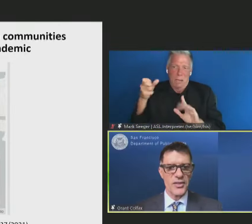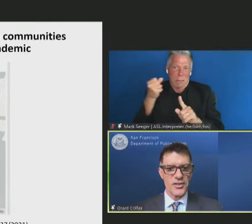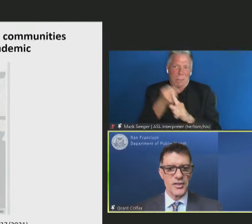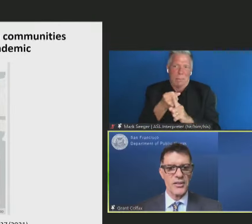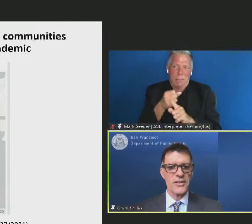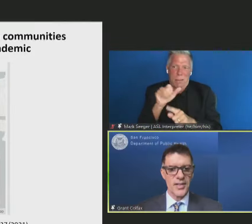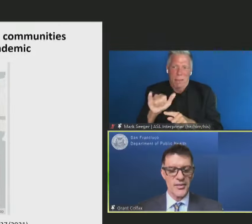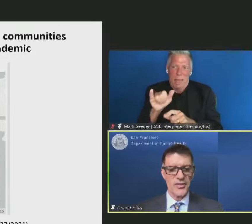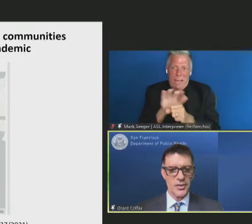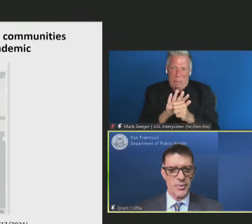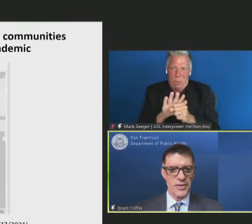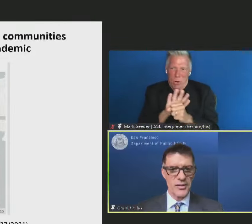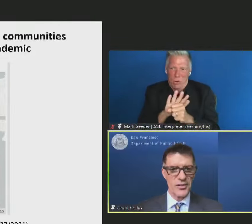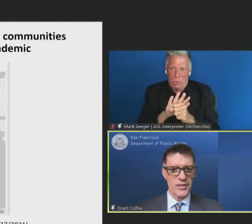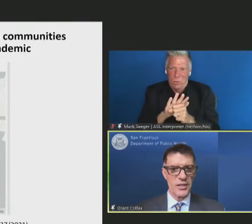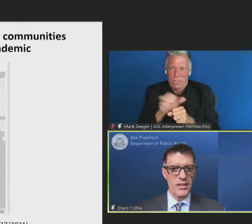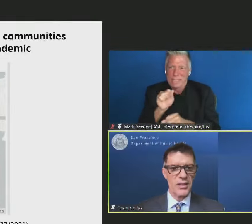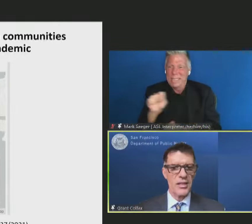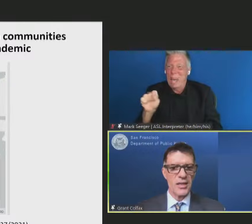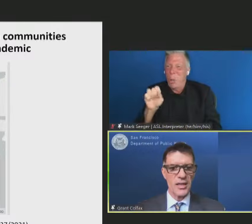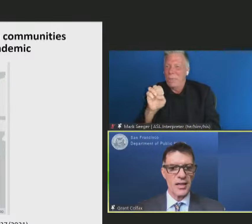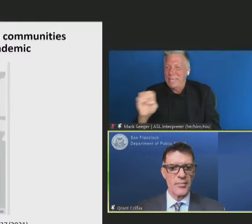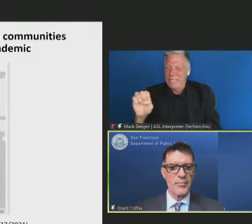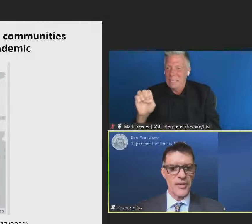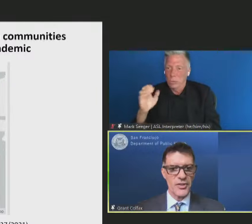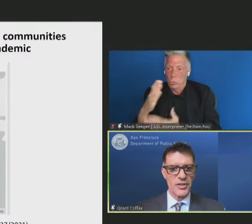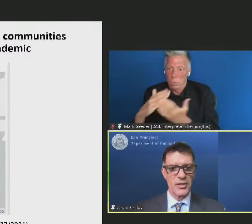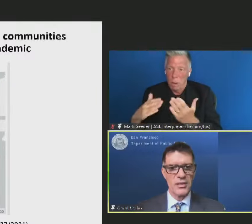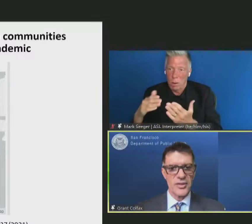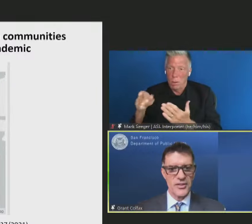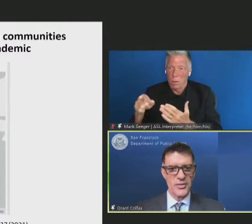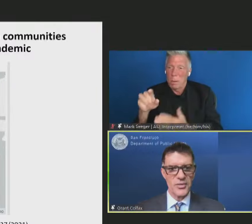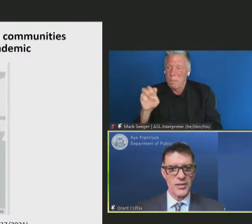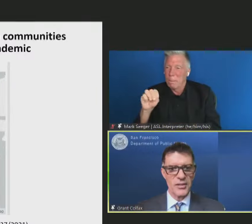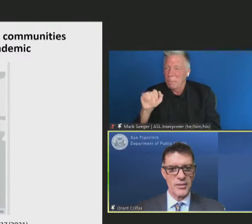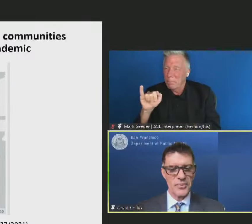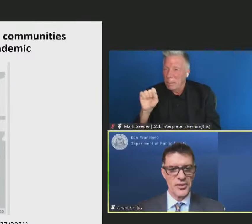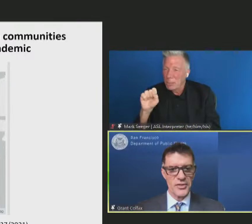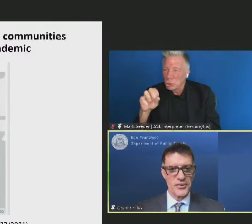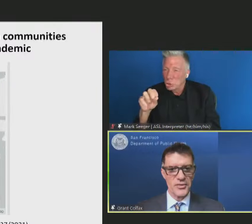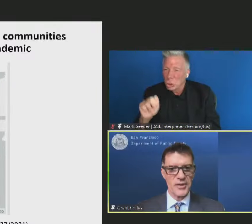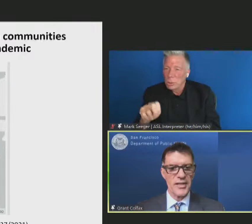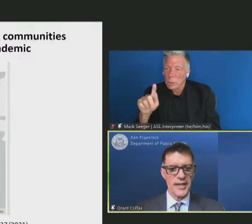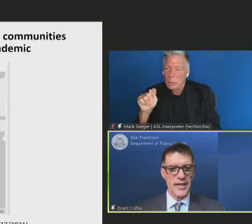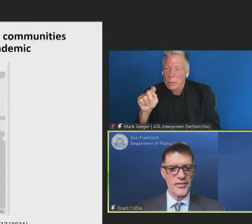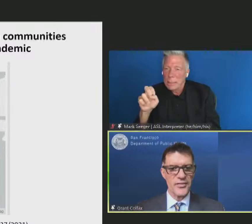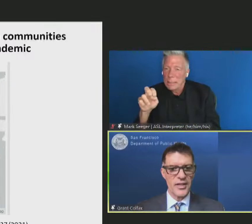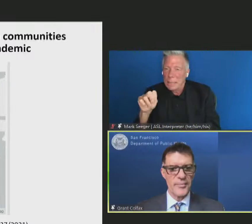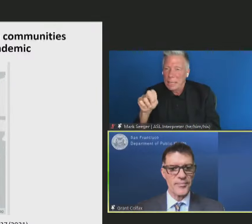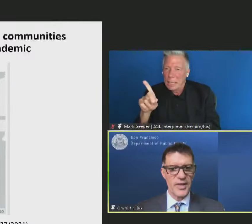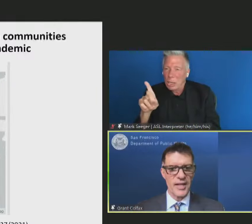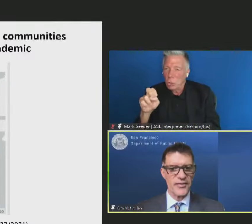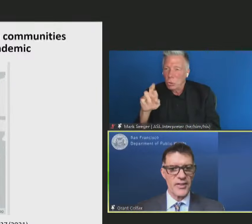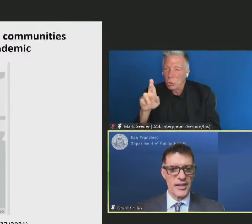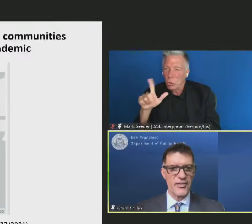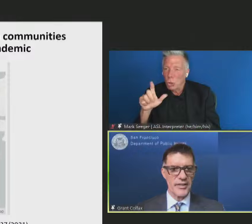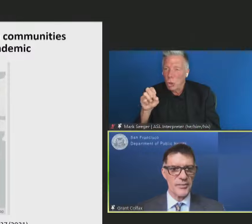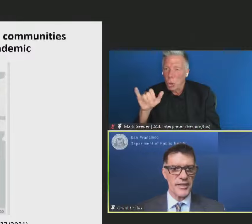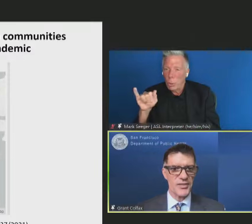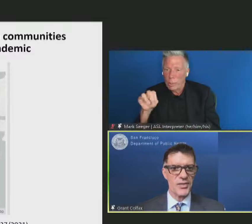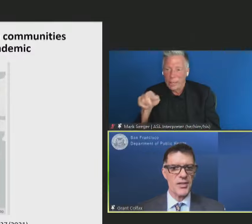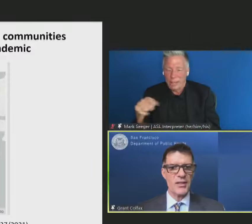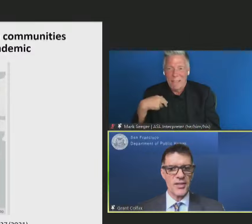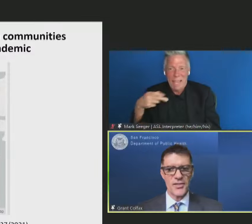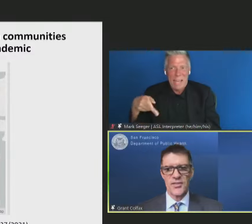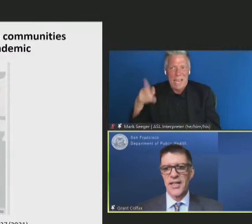see here, southeastern part of the city, Mission, Tenderloin in particular have high